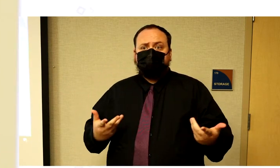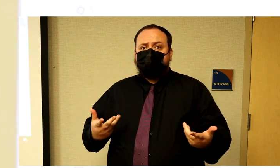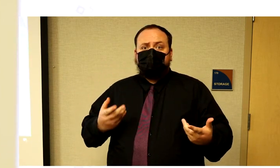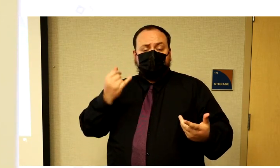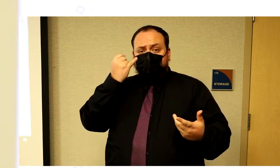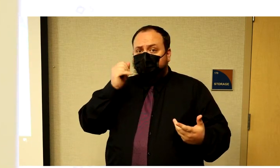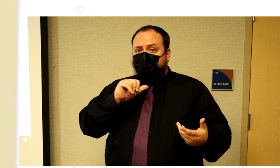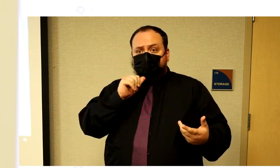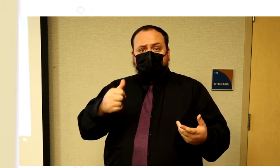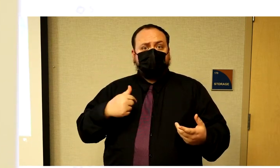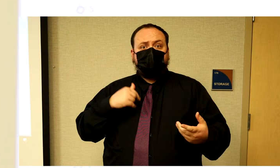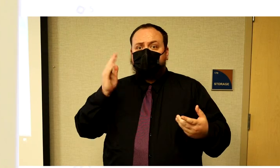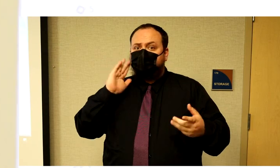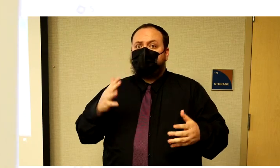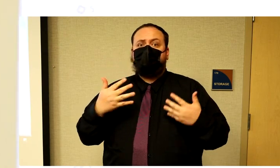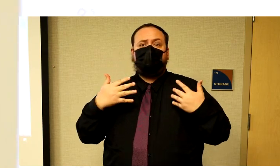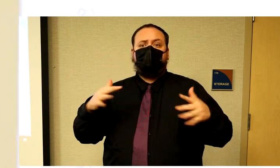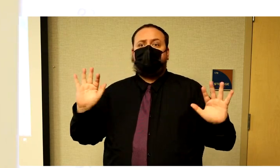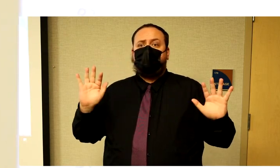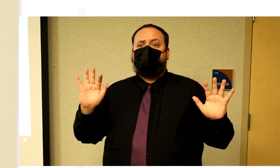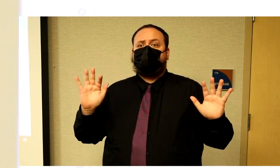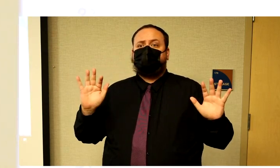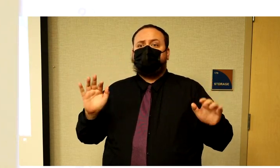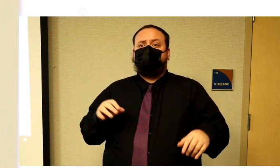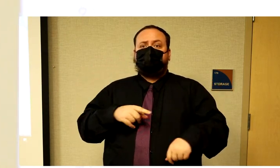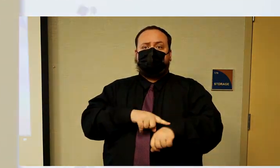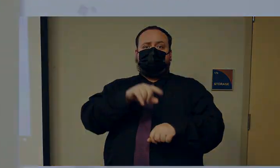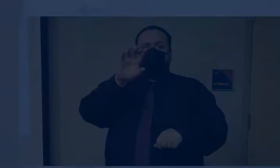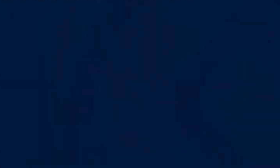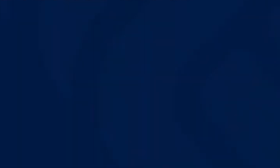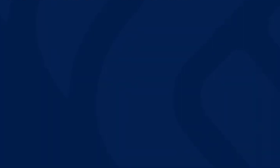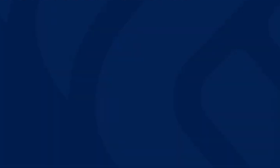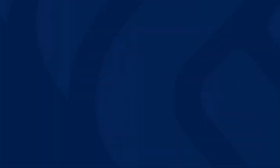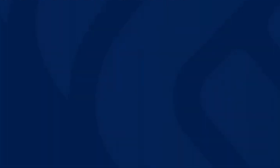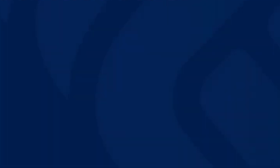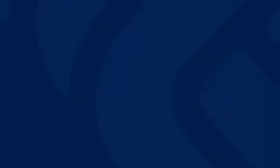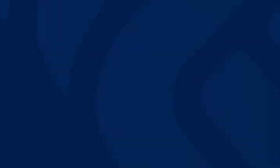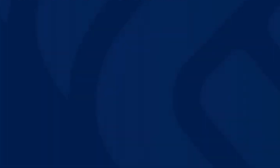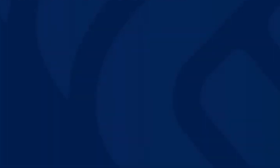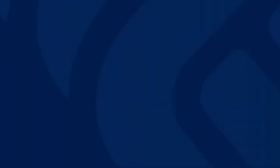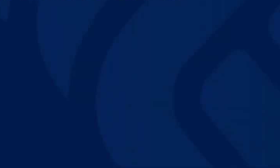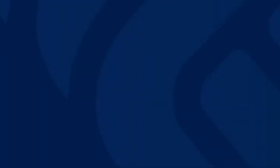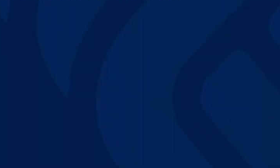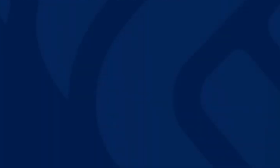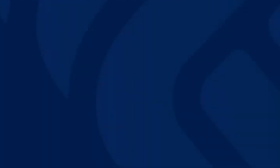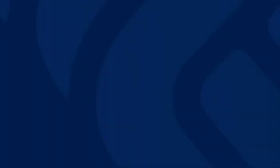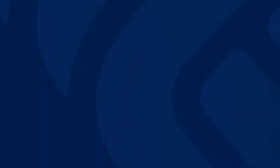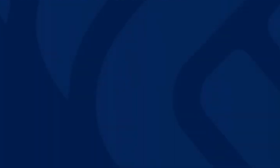If not, then we're going to adjourn at 6:37. Thank you all.